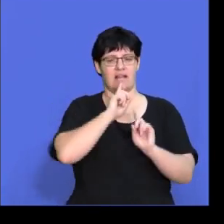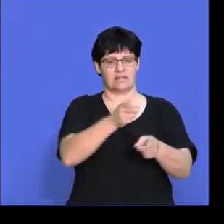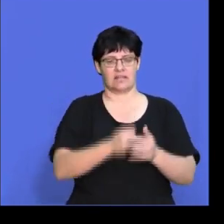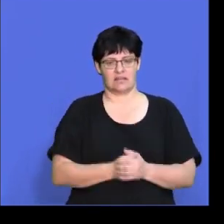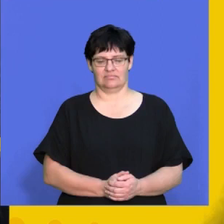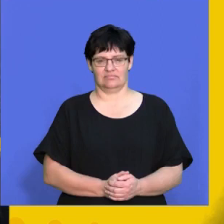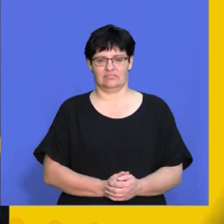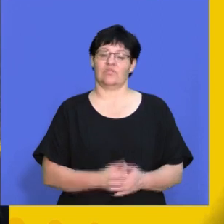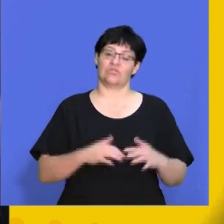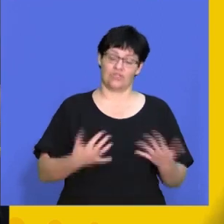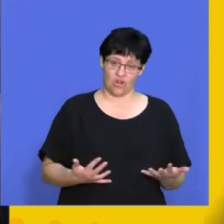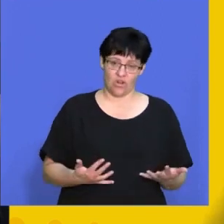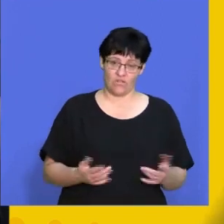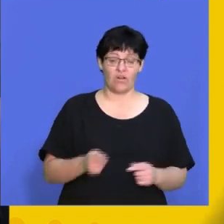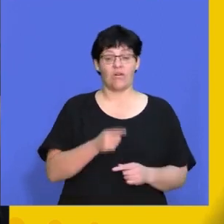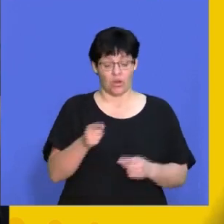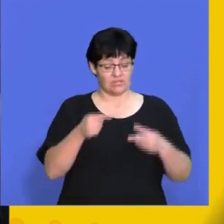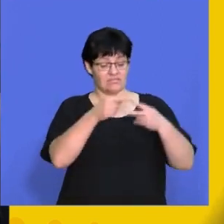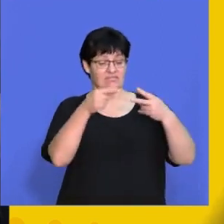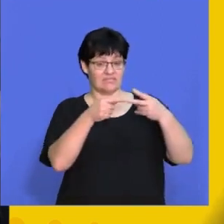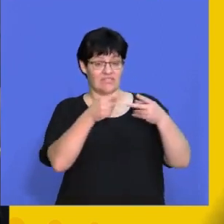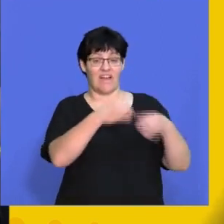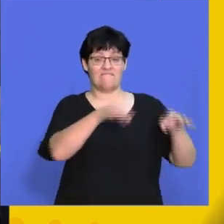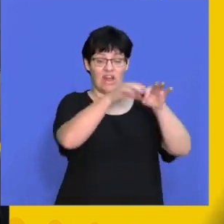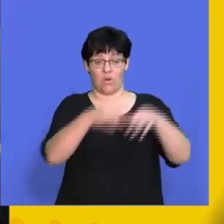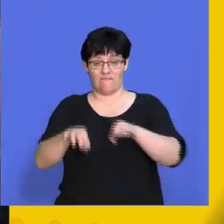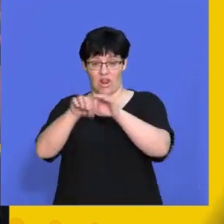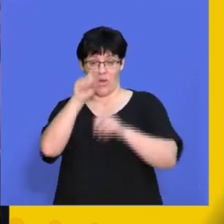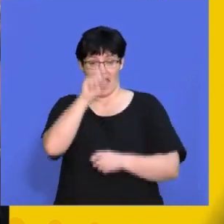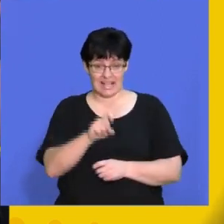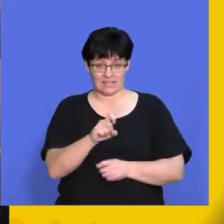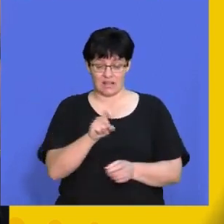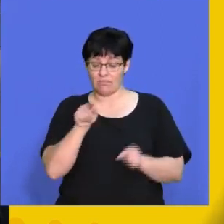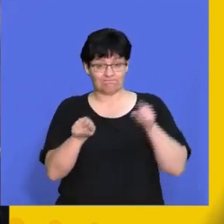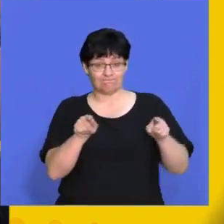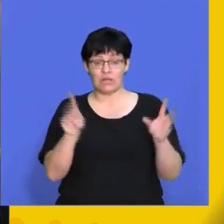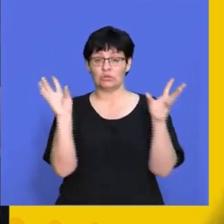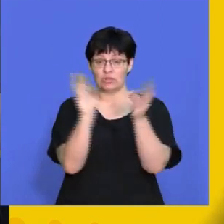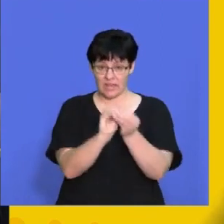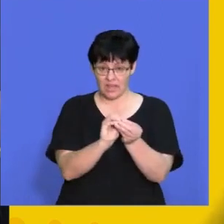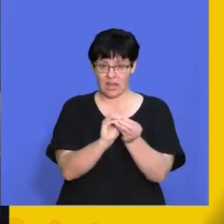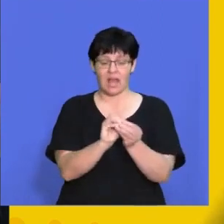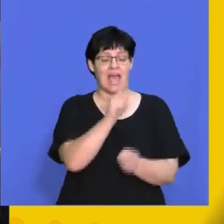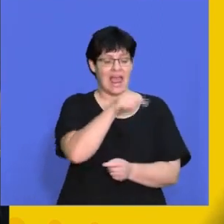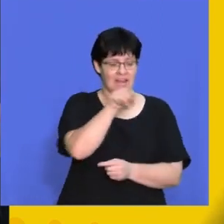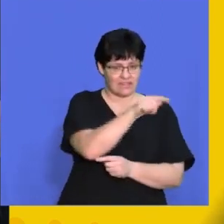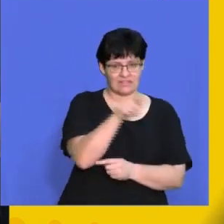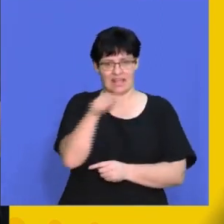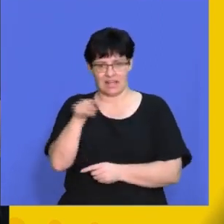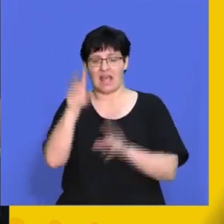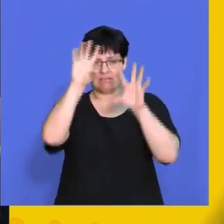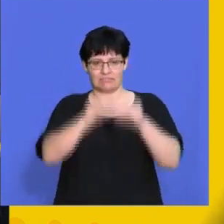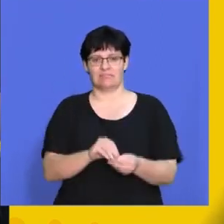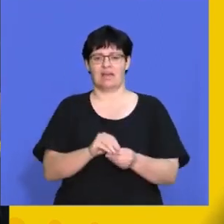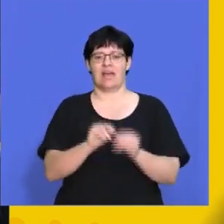final answer. So it's for those two values of x that the sum of those converging infinite series is equal to